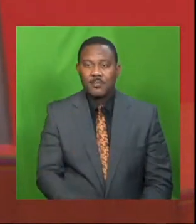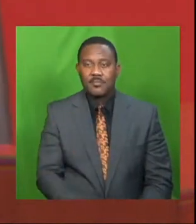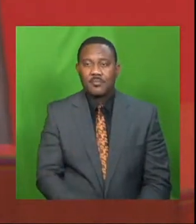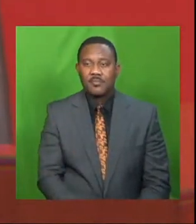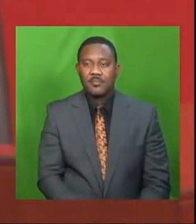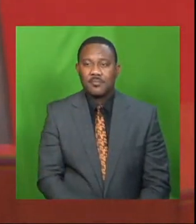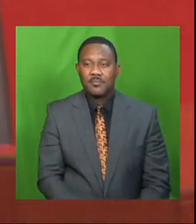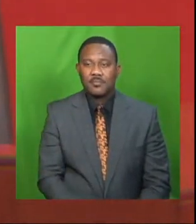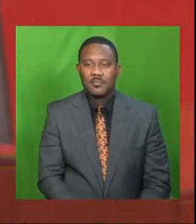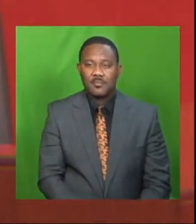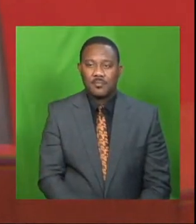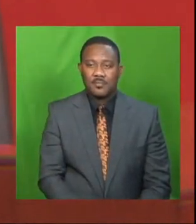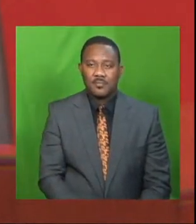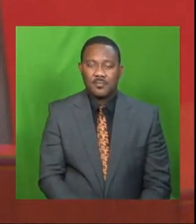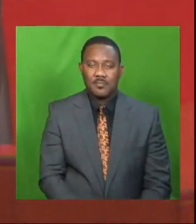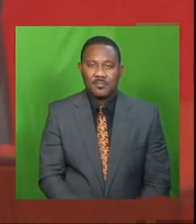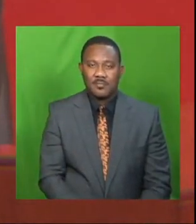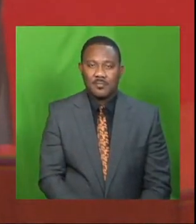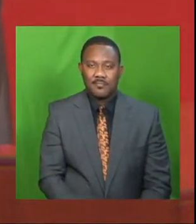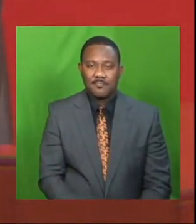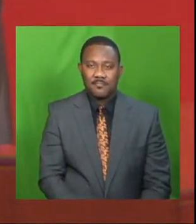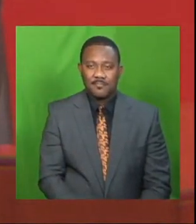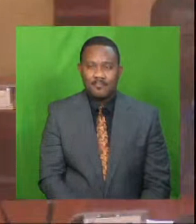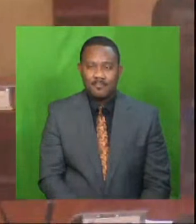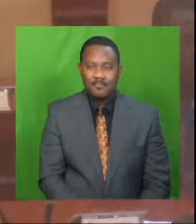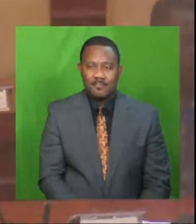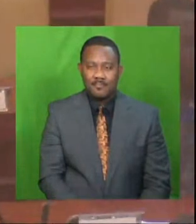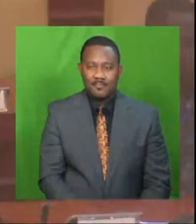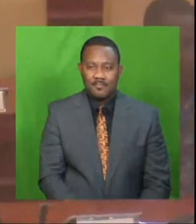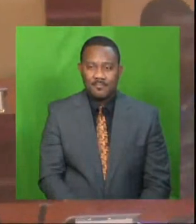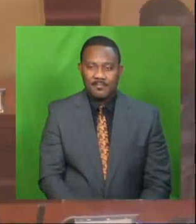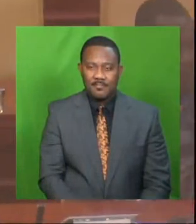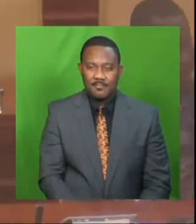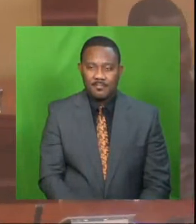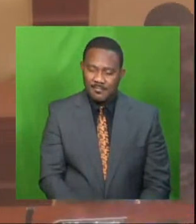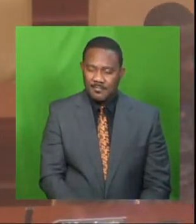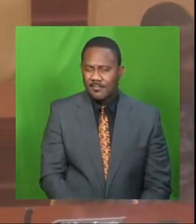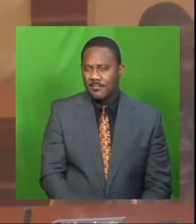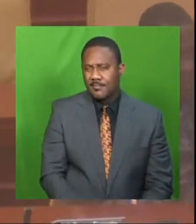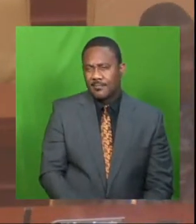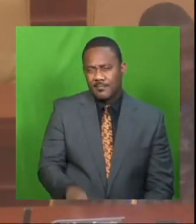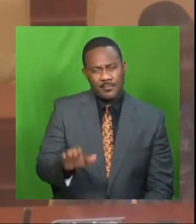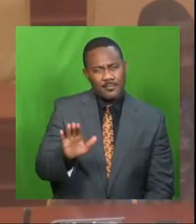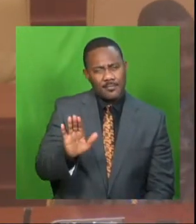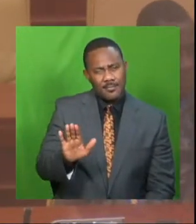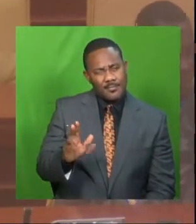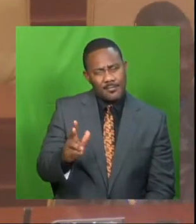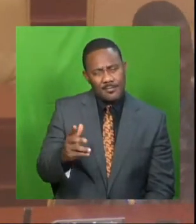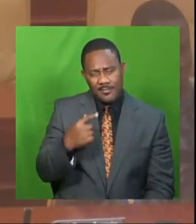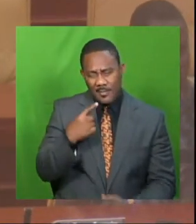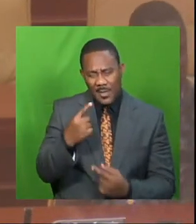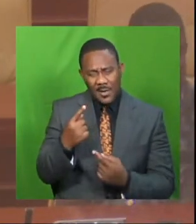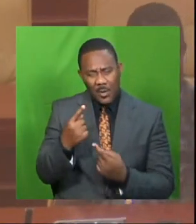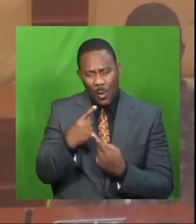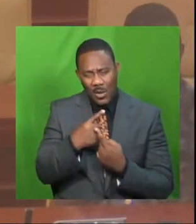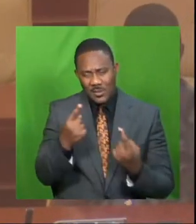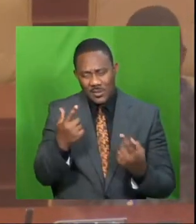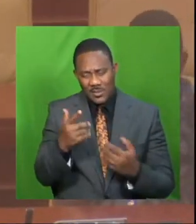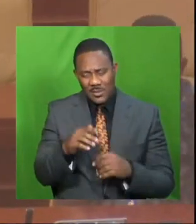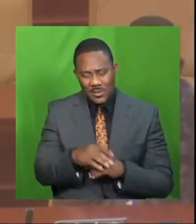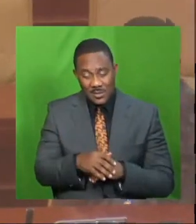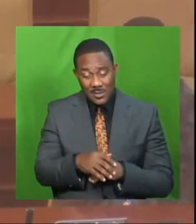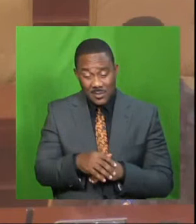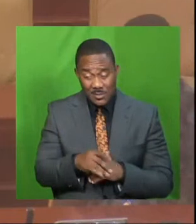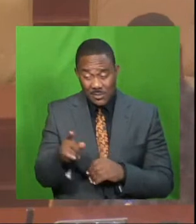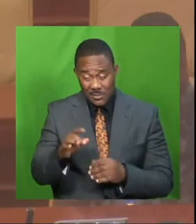Thank you very much, Mr. Speaker. In your answer of PA to automate most of